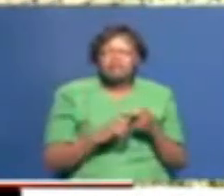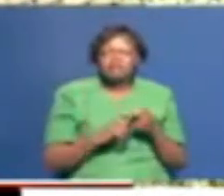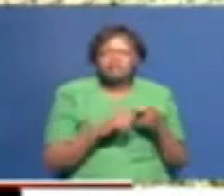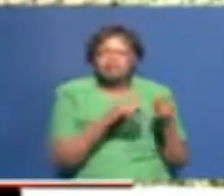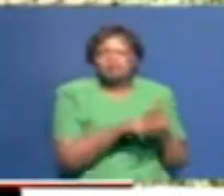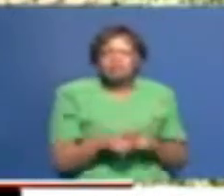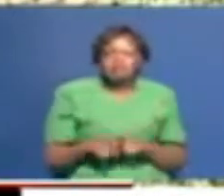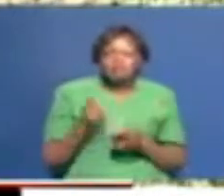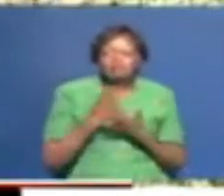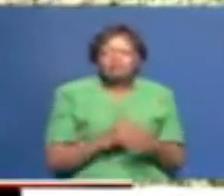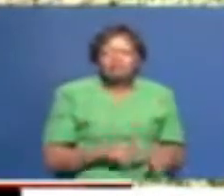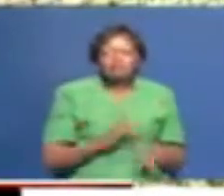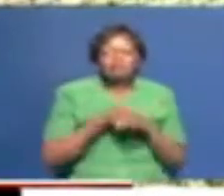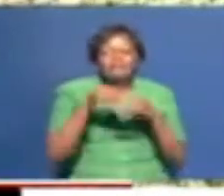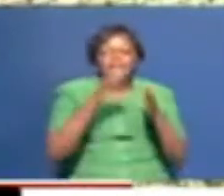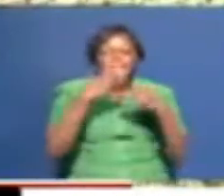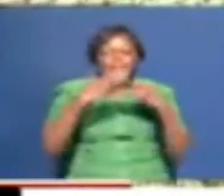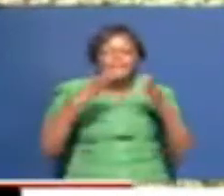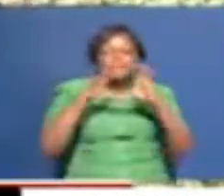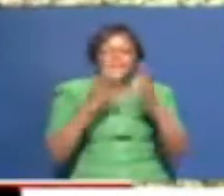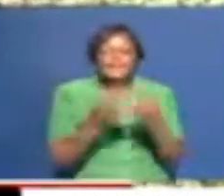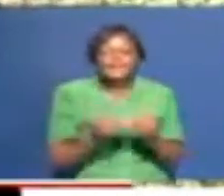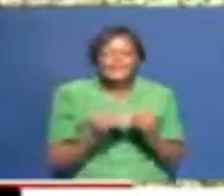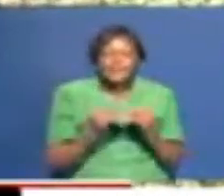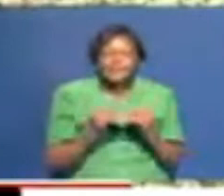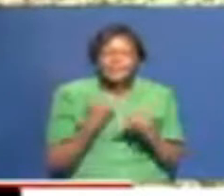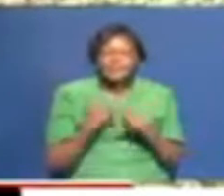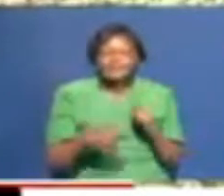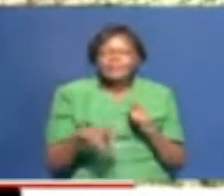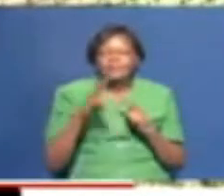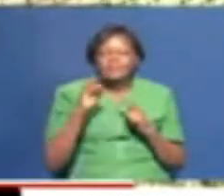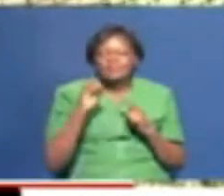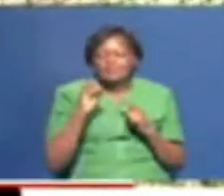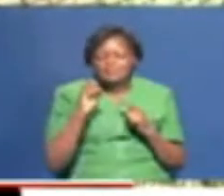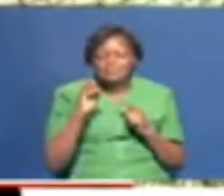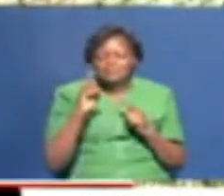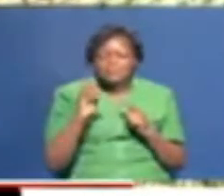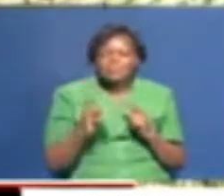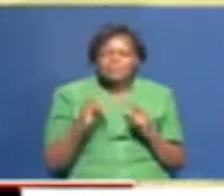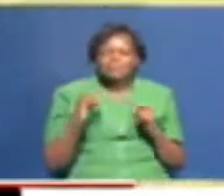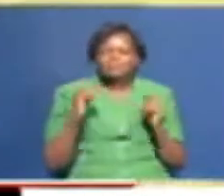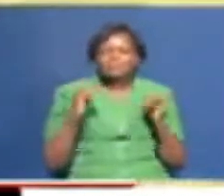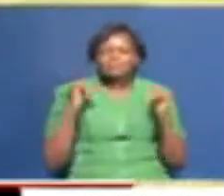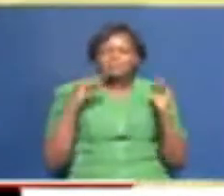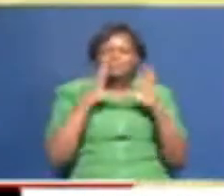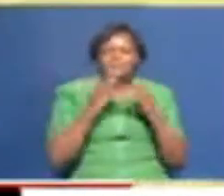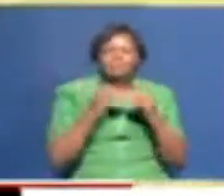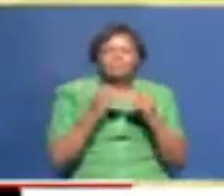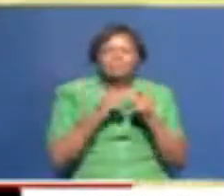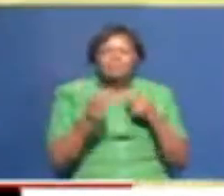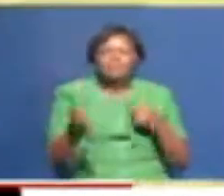point we get a chance to play at the global level, in the T20 global level, at the global level. So basically Rwanda is